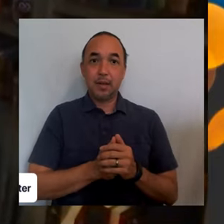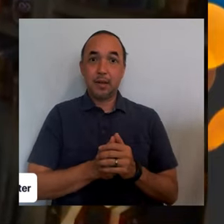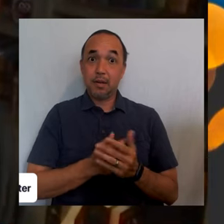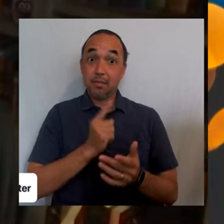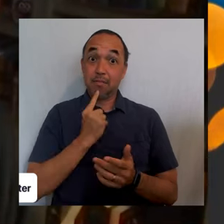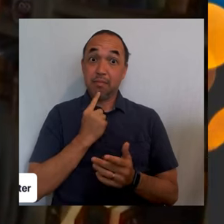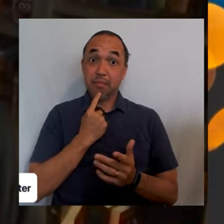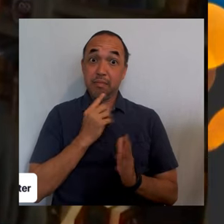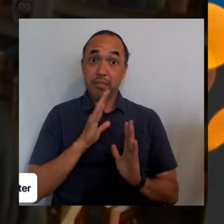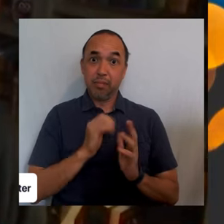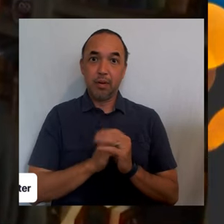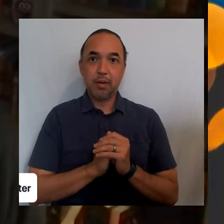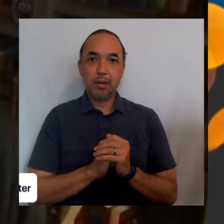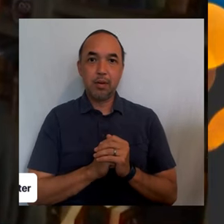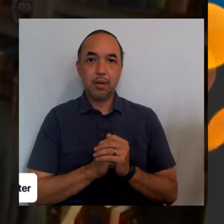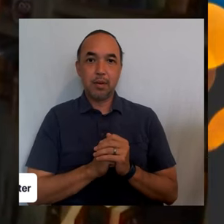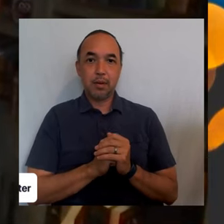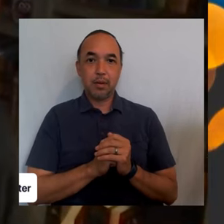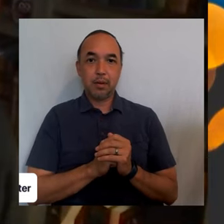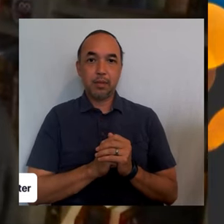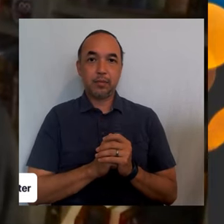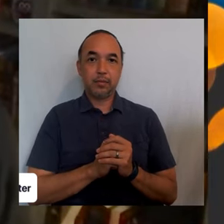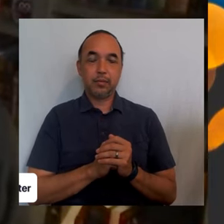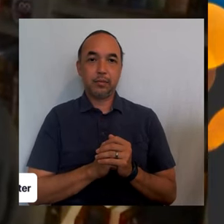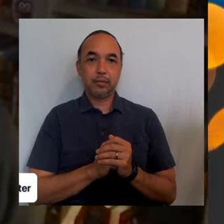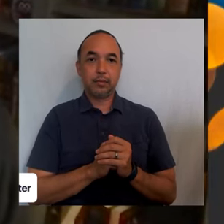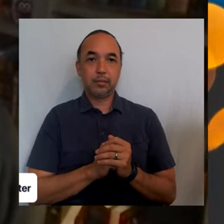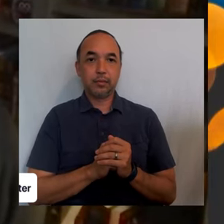honest with you. And